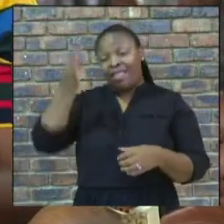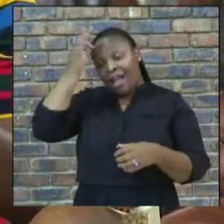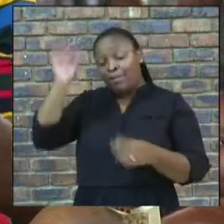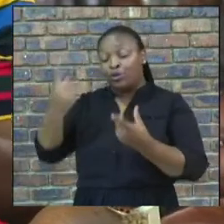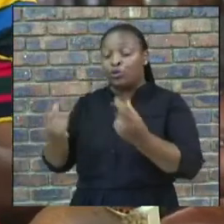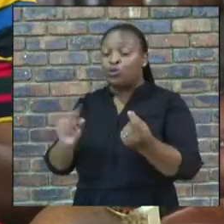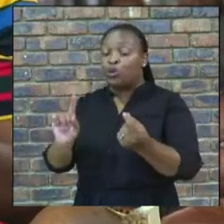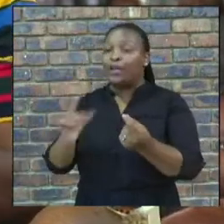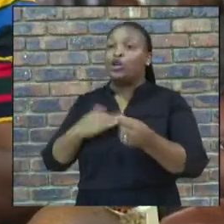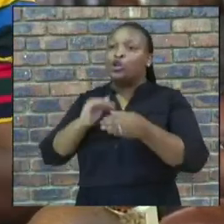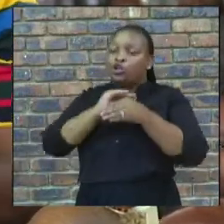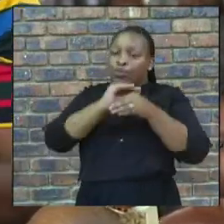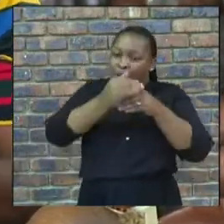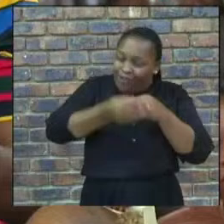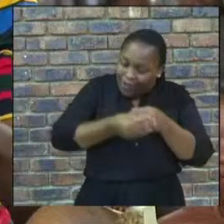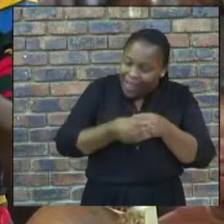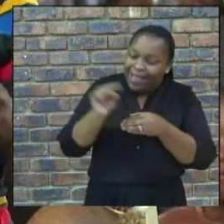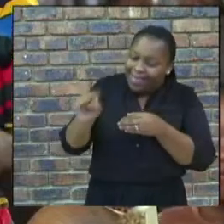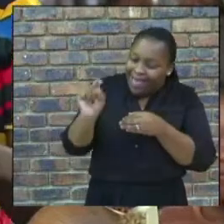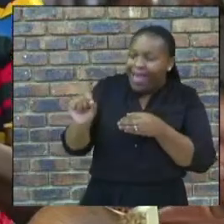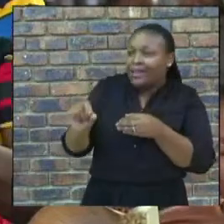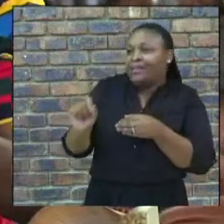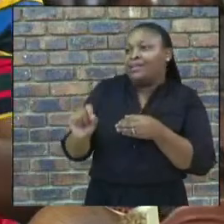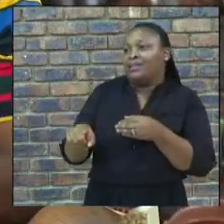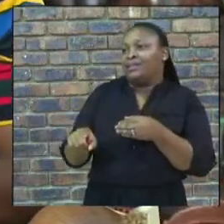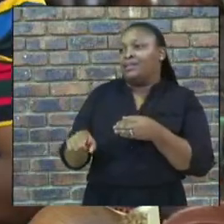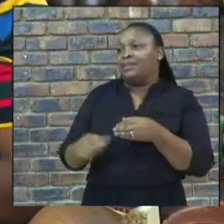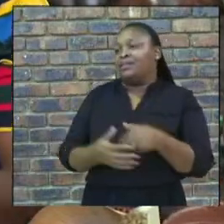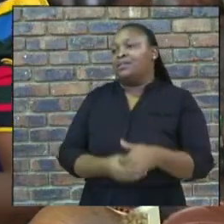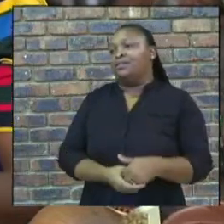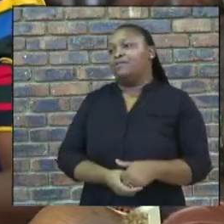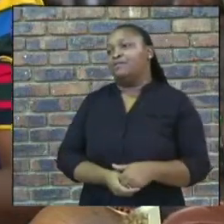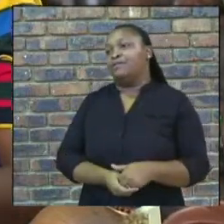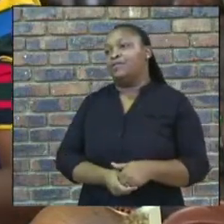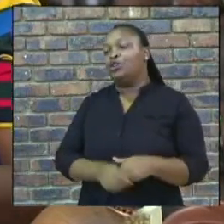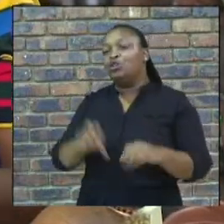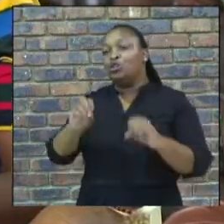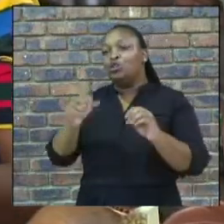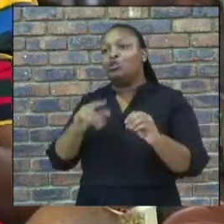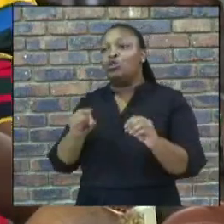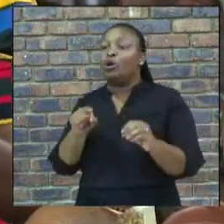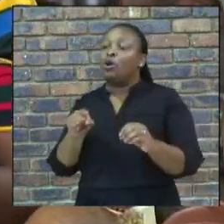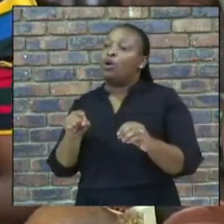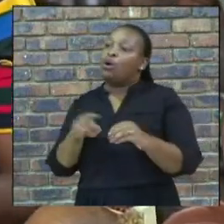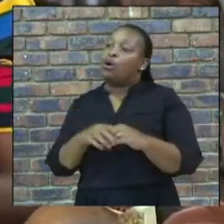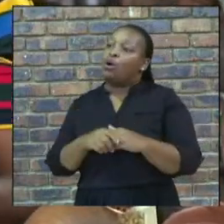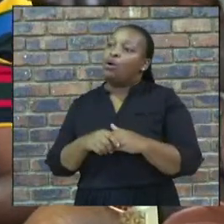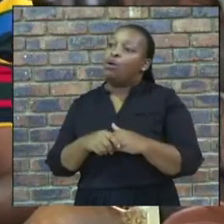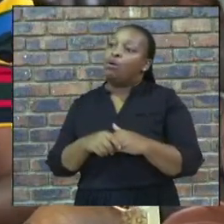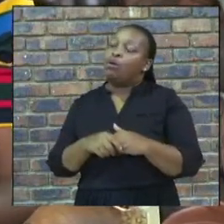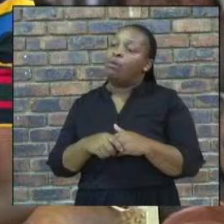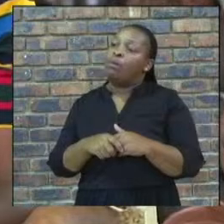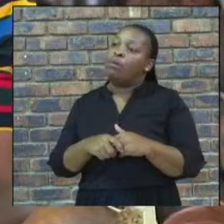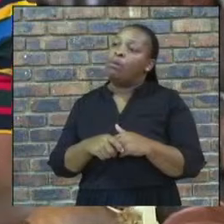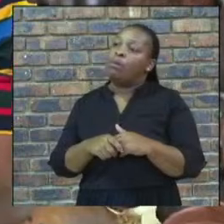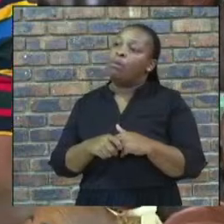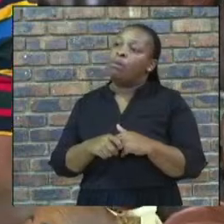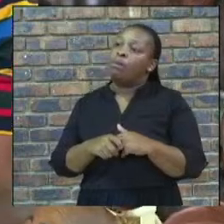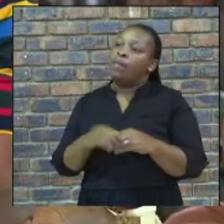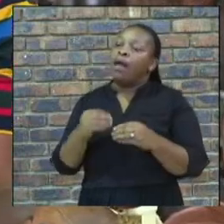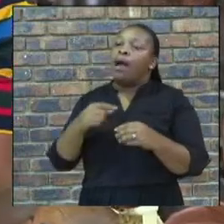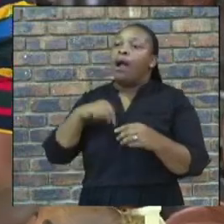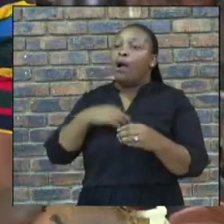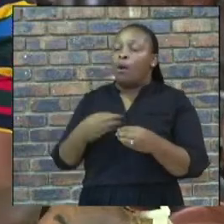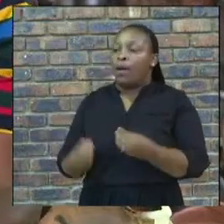to protect that and our future generations so that that thing doesn't end, it continues? I